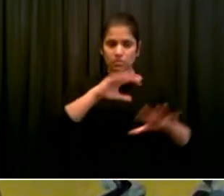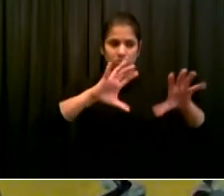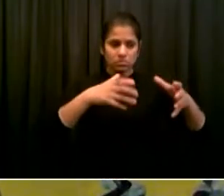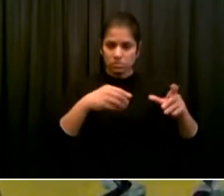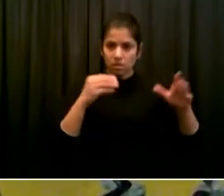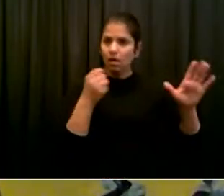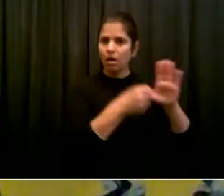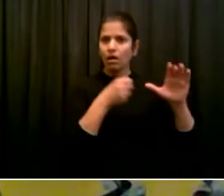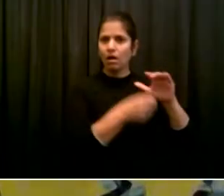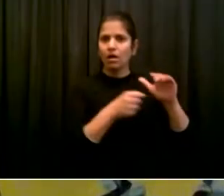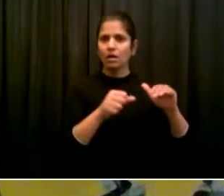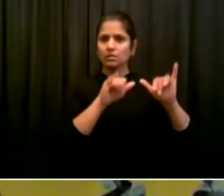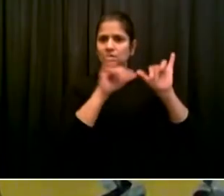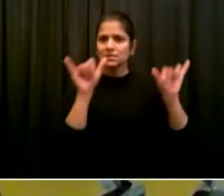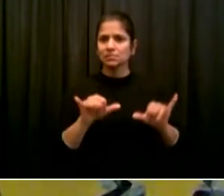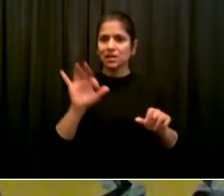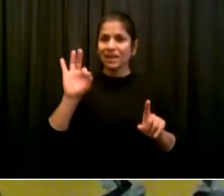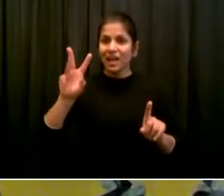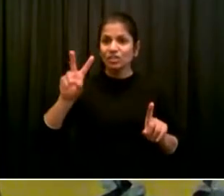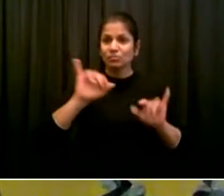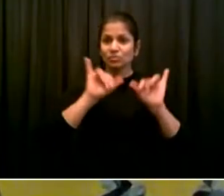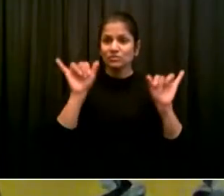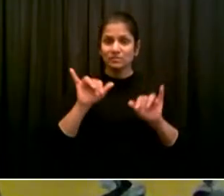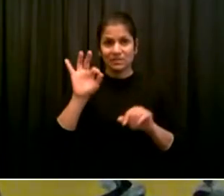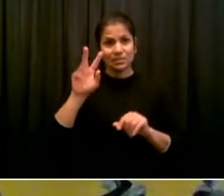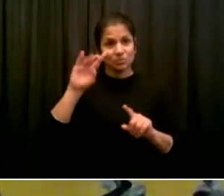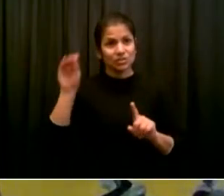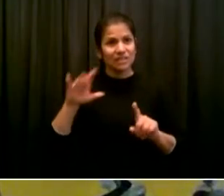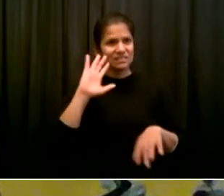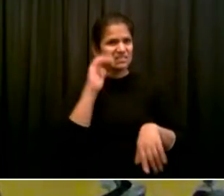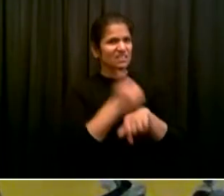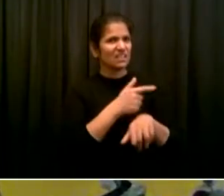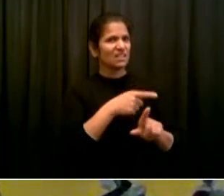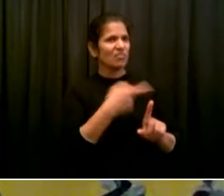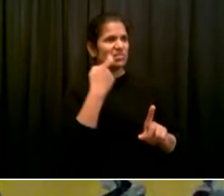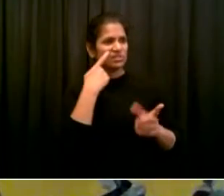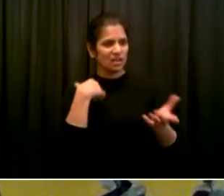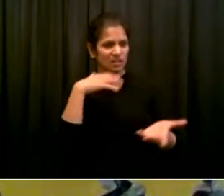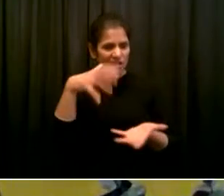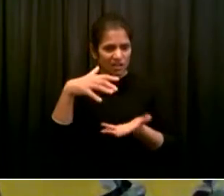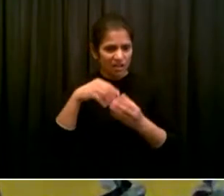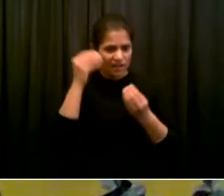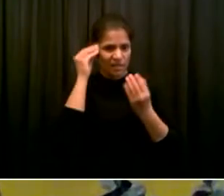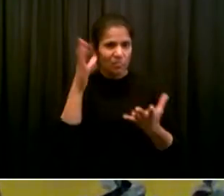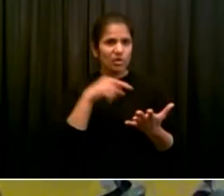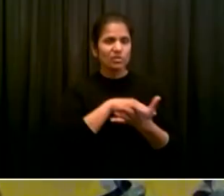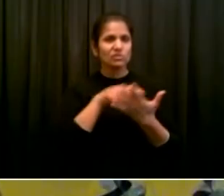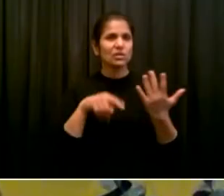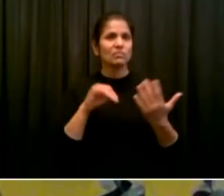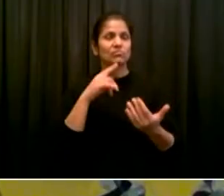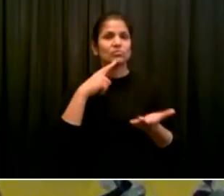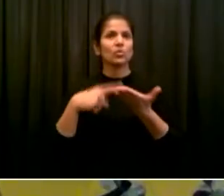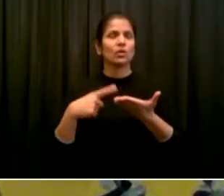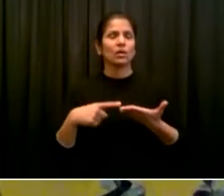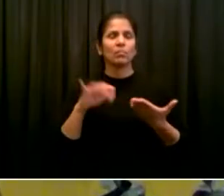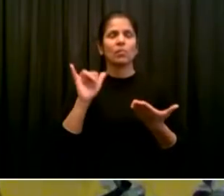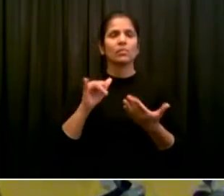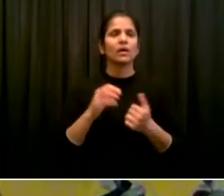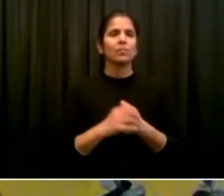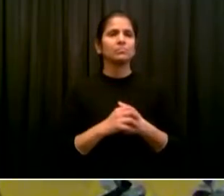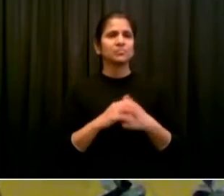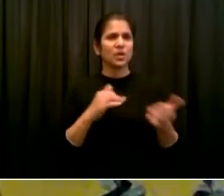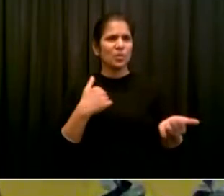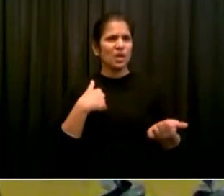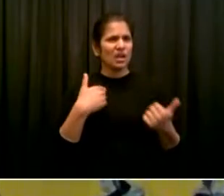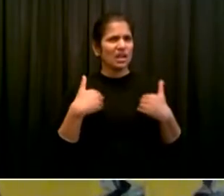stats that are in place, all the things that Jennifer just spoke about in terms of criminalizing our young people, we're not sitting in the basements of